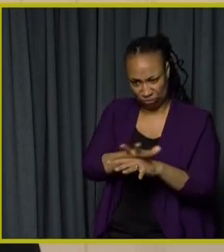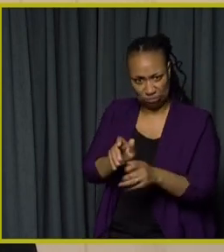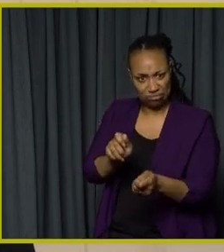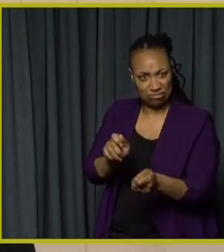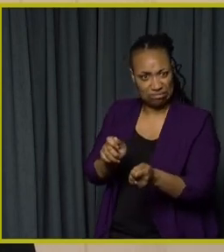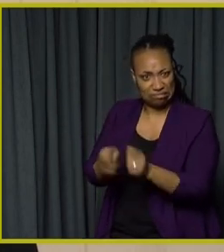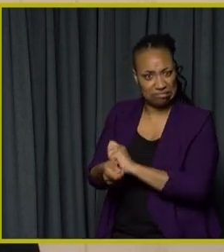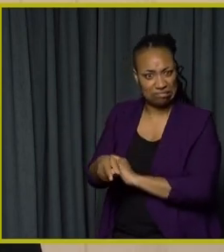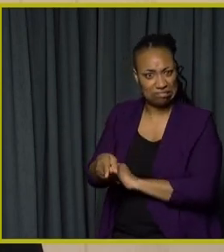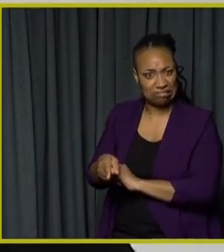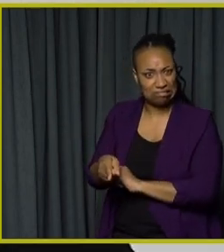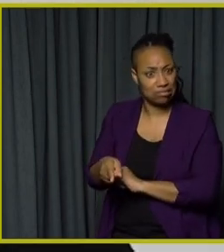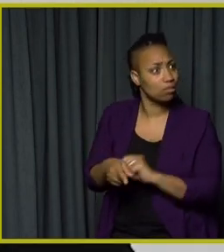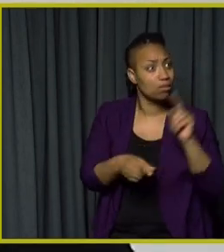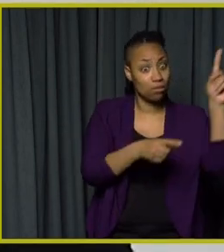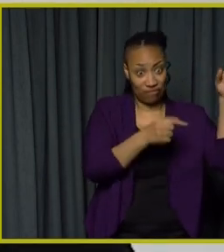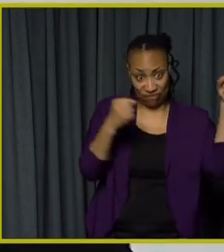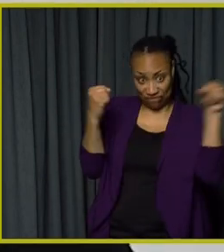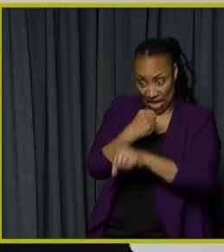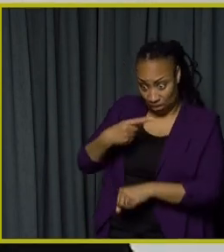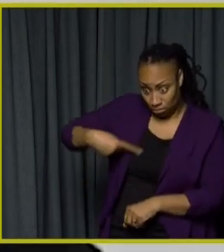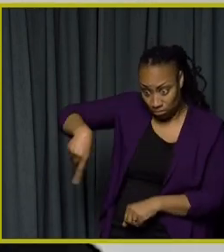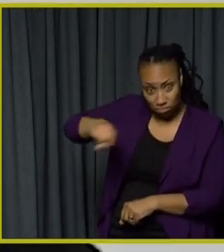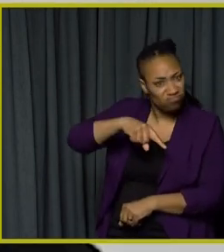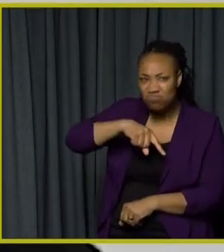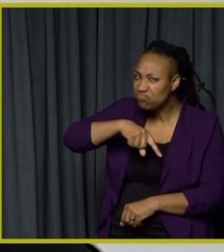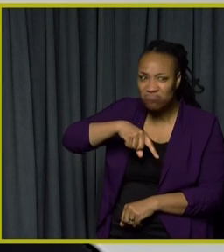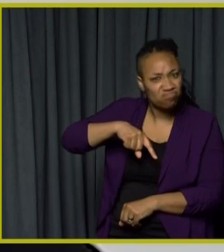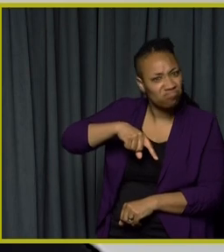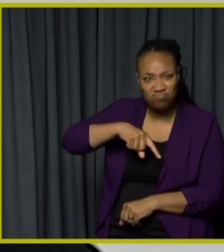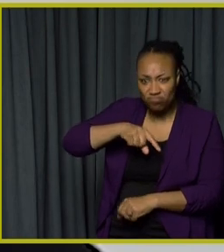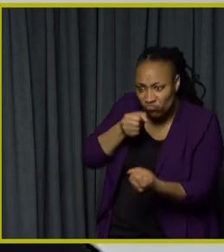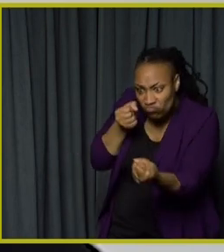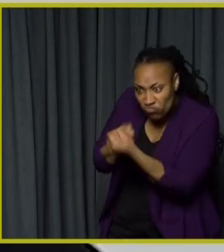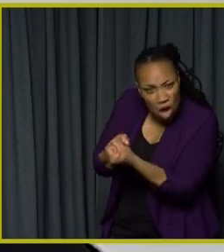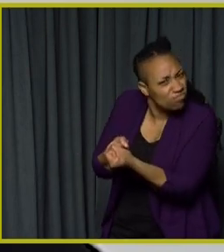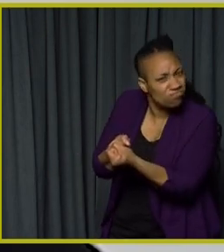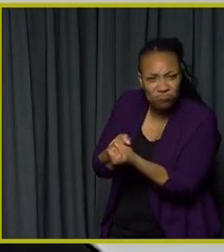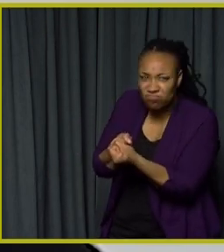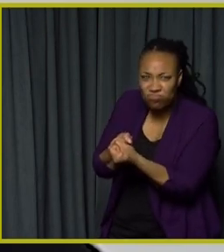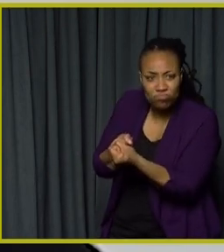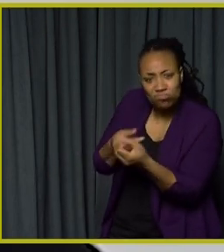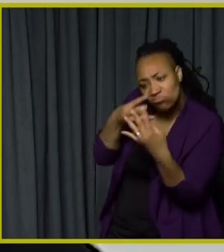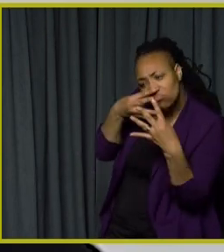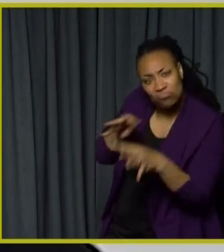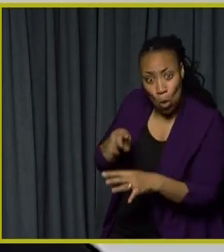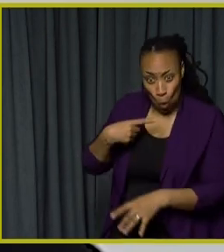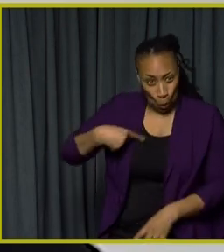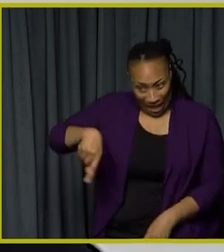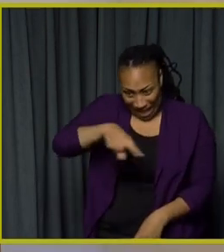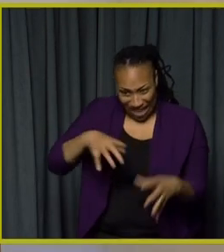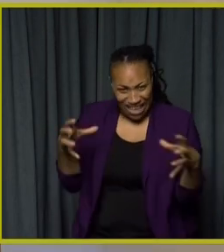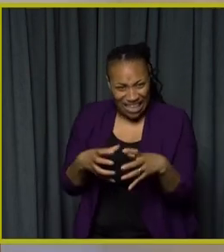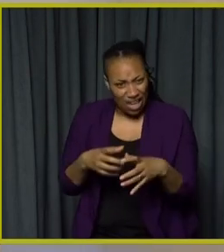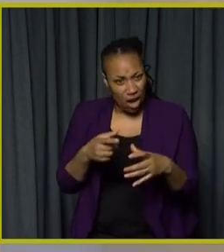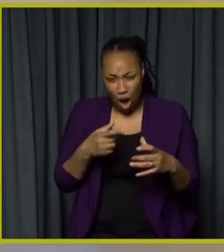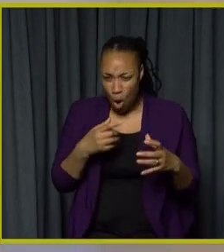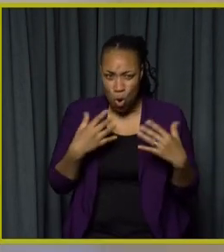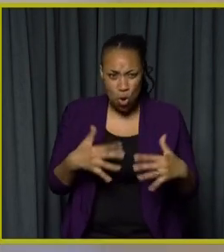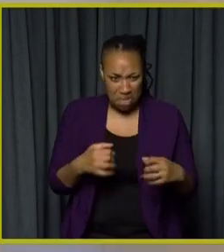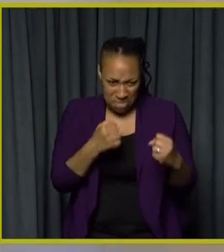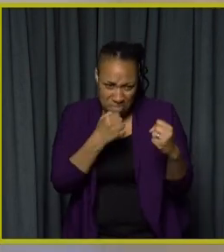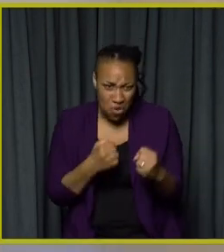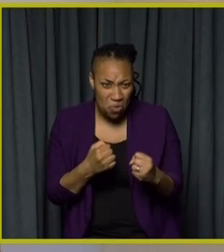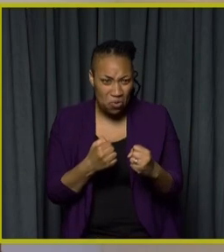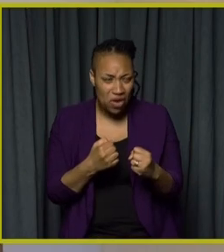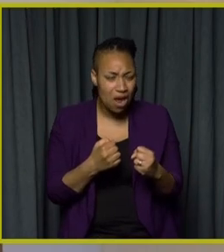they didn't know the power of our vote. And in this pandemic, we are witnessing an even greater attack on our democracy. And let's now